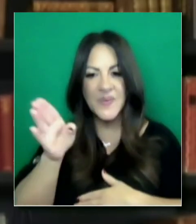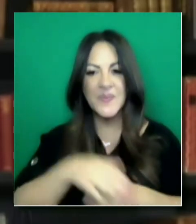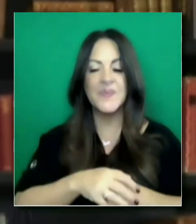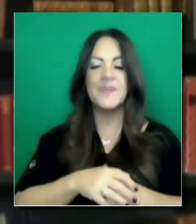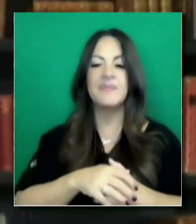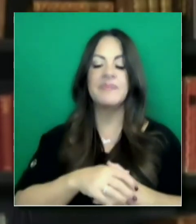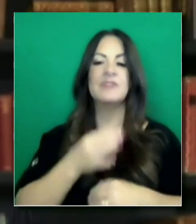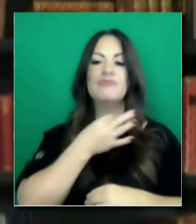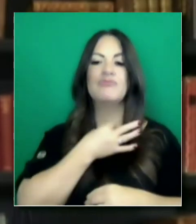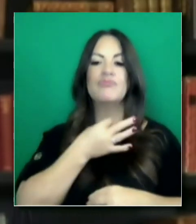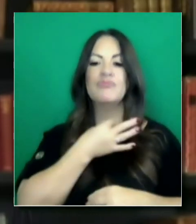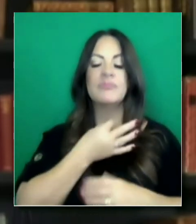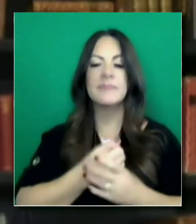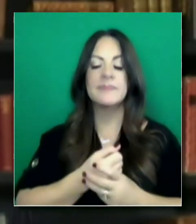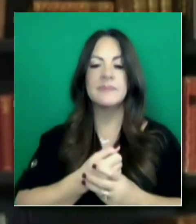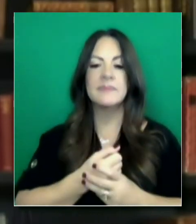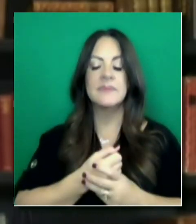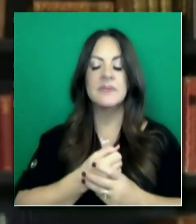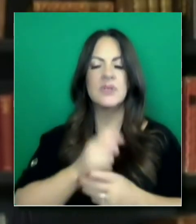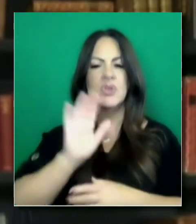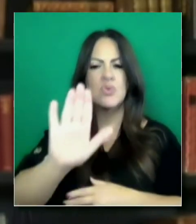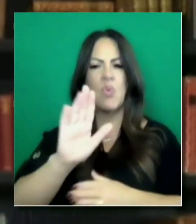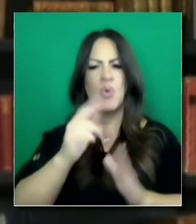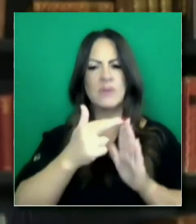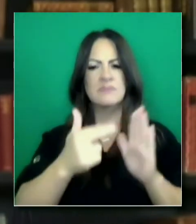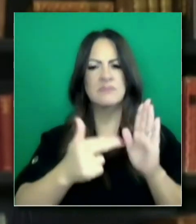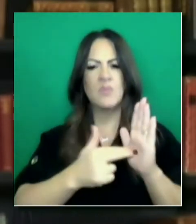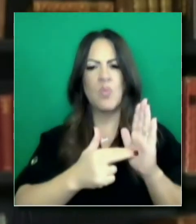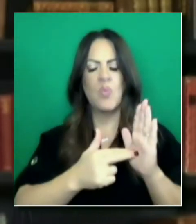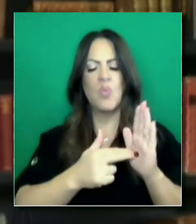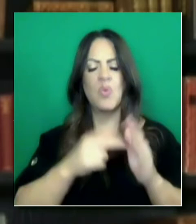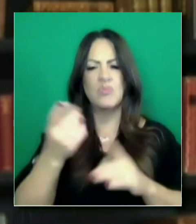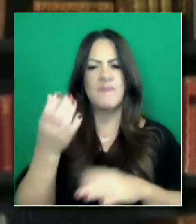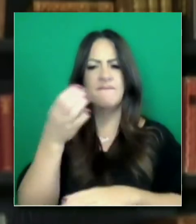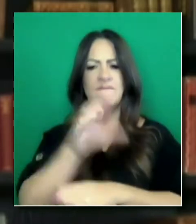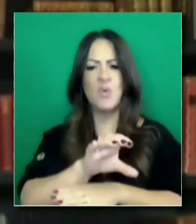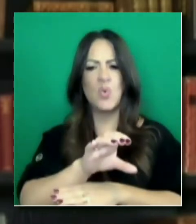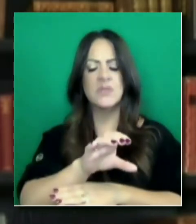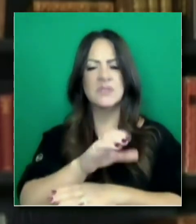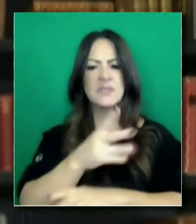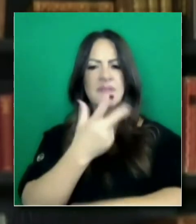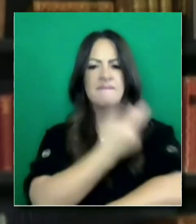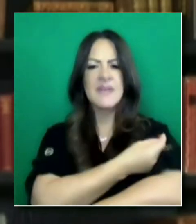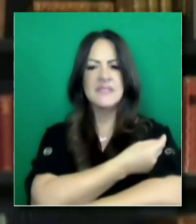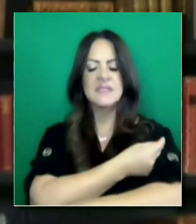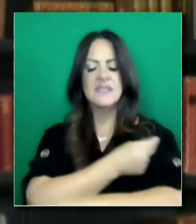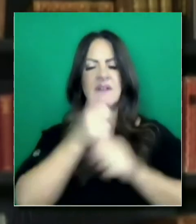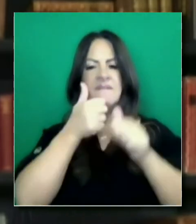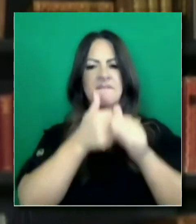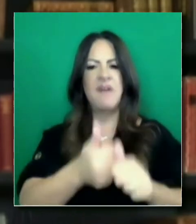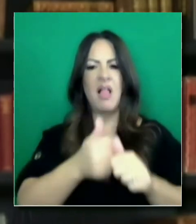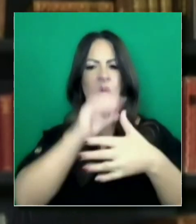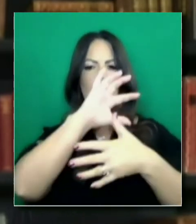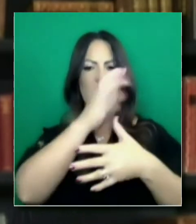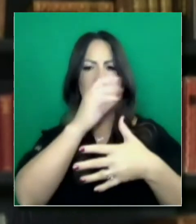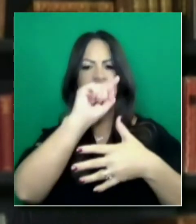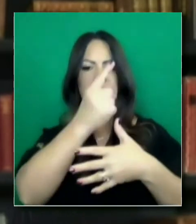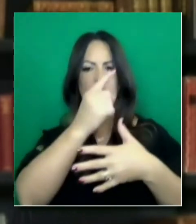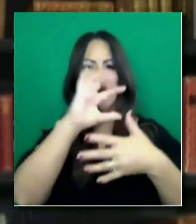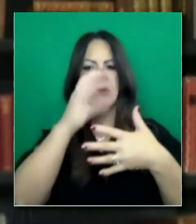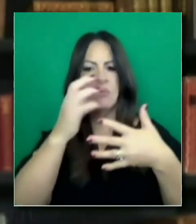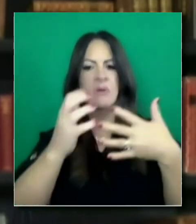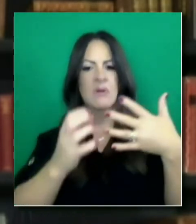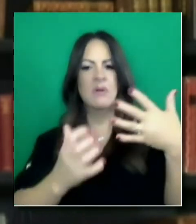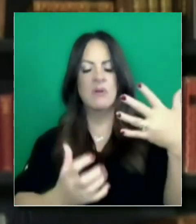of curiosity out there about the state's role in sort of enforcing this vaccine hierarchy as we get into the more